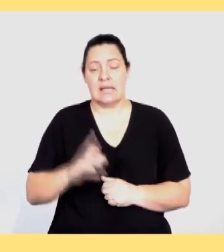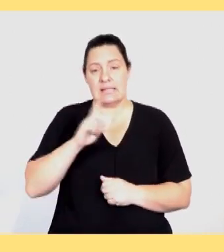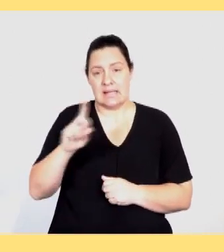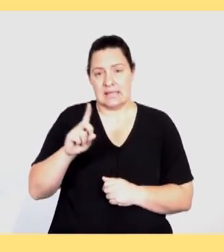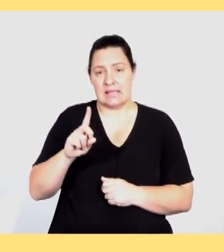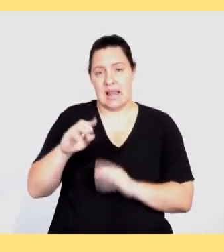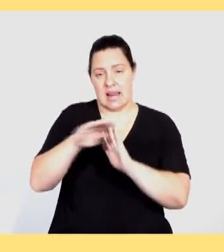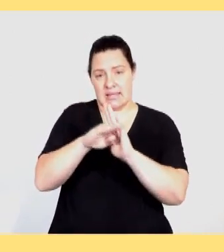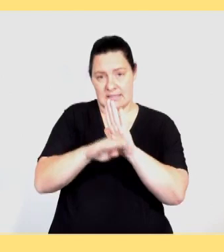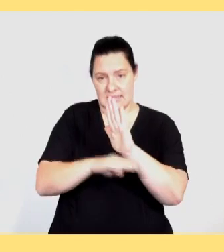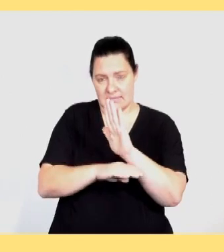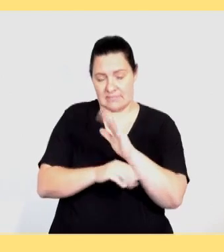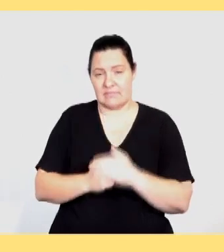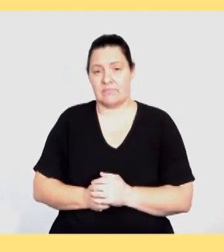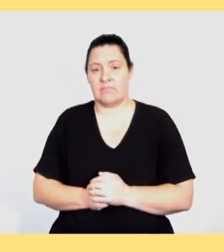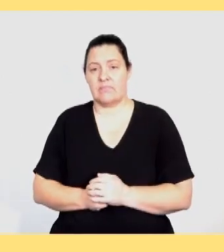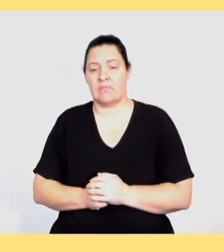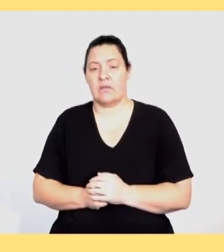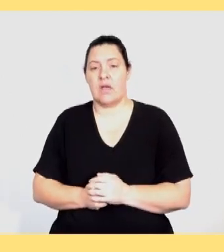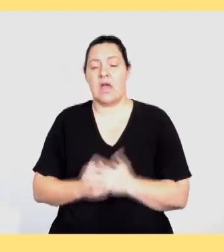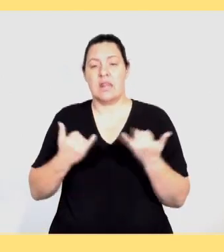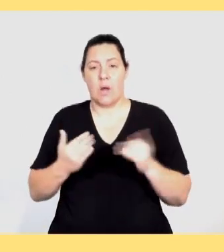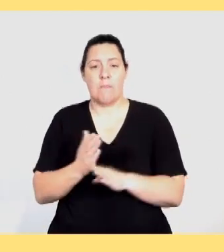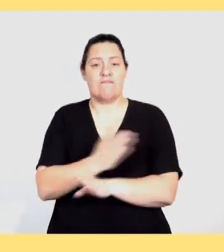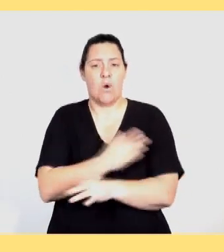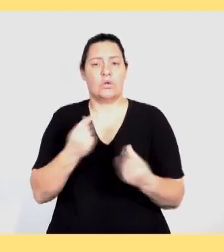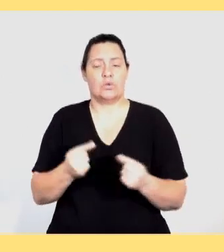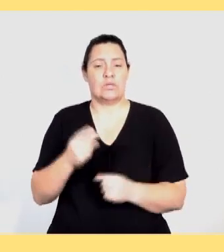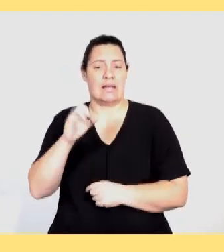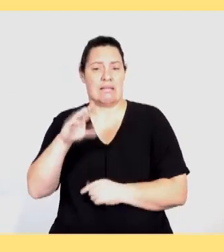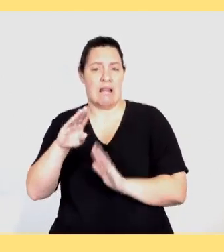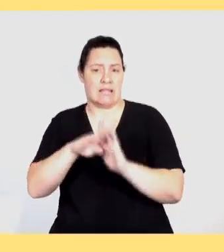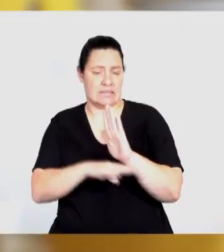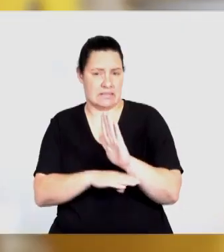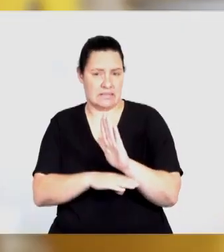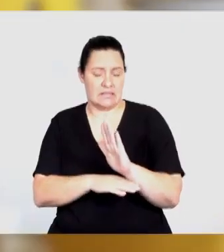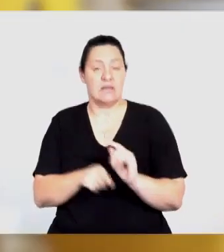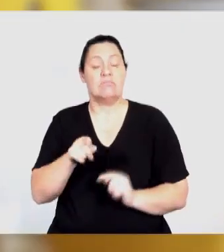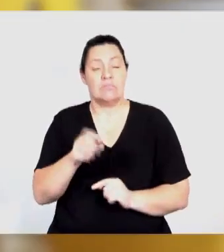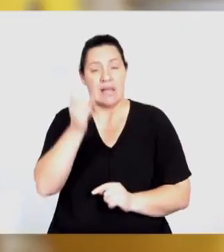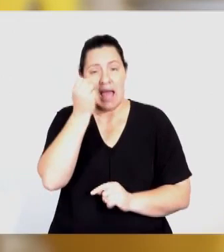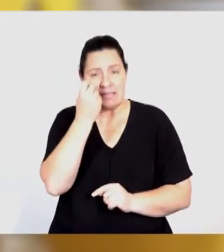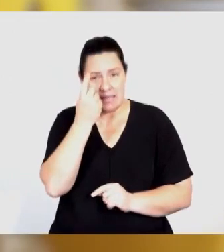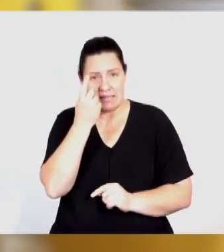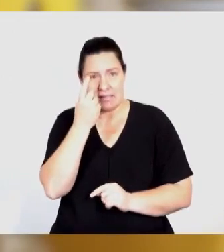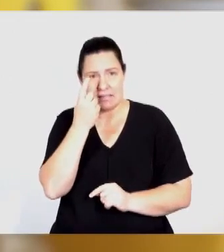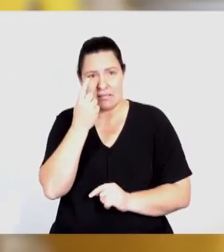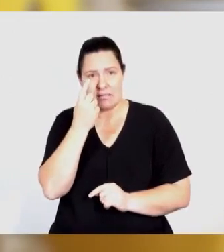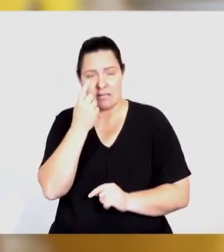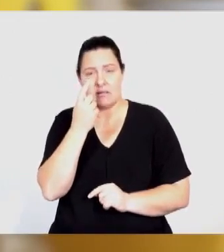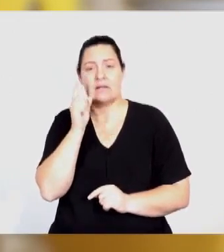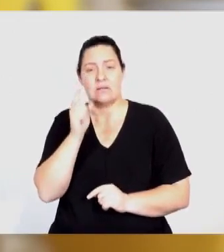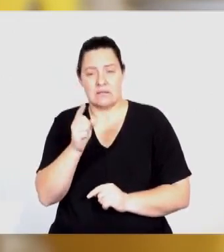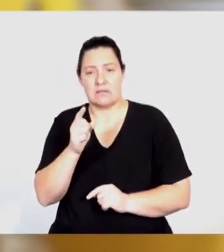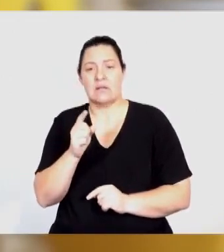the debtors list. All right. So before we do the debtors list, you have to understand that it is the debtors